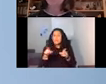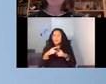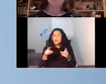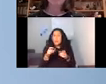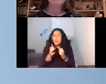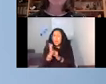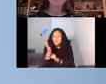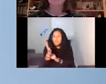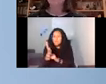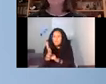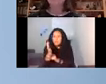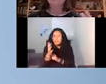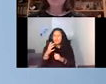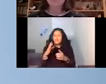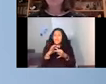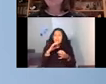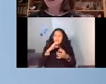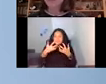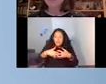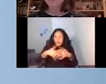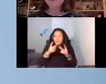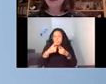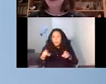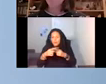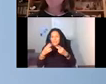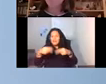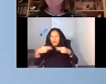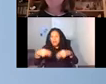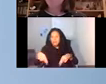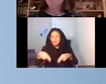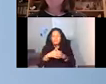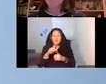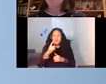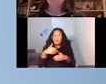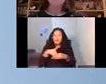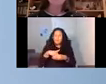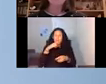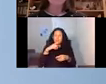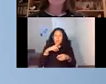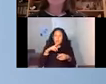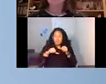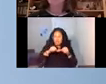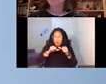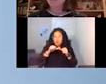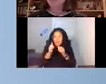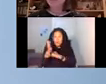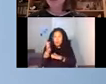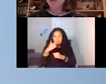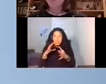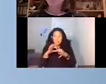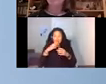The project combines technology and music and dance, and one of our members programmed her glove to go alongside her